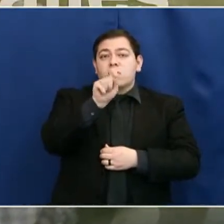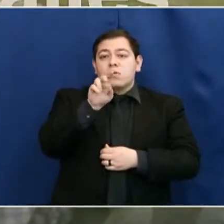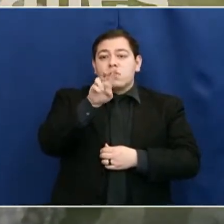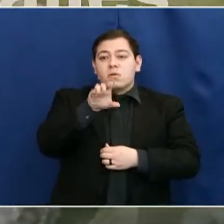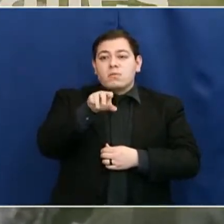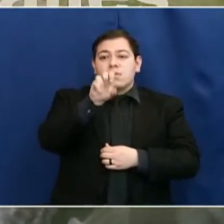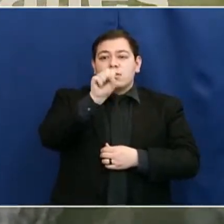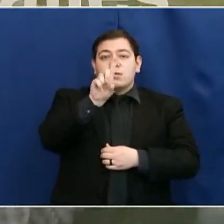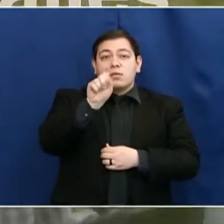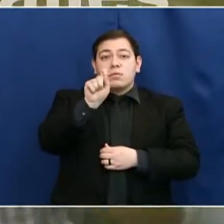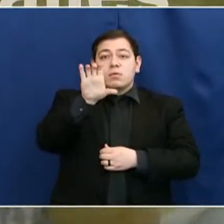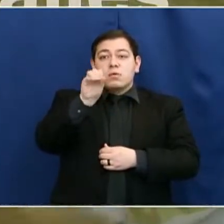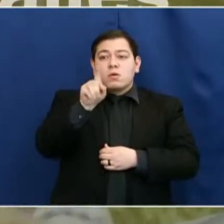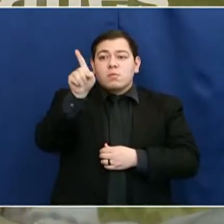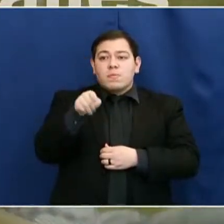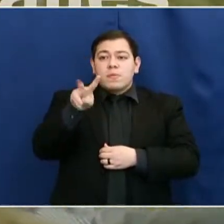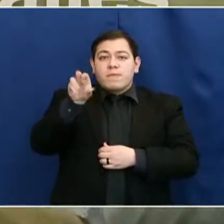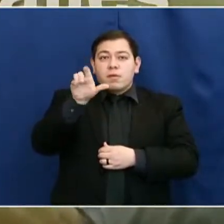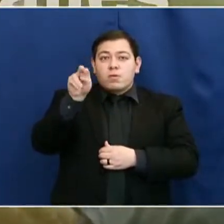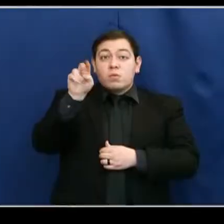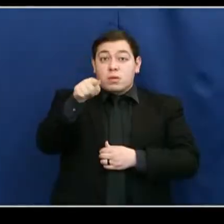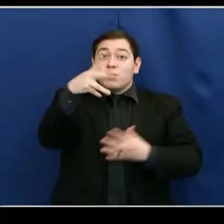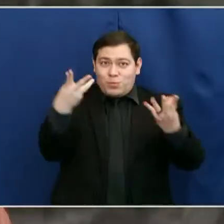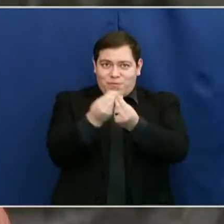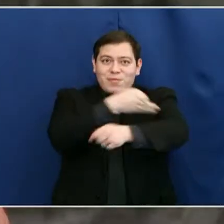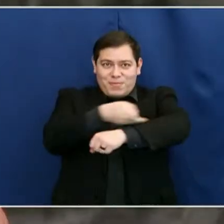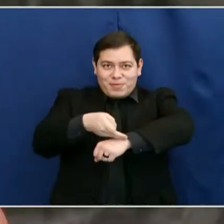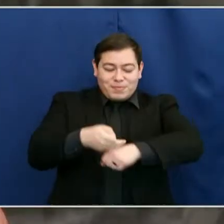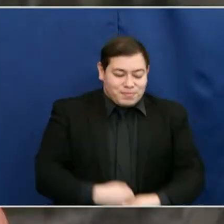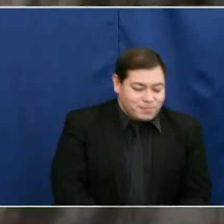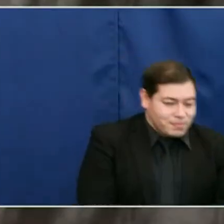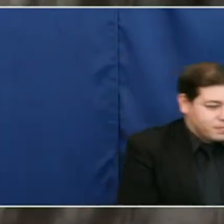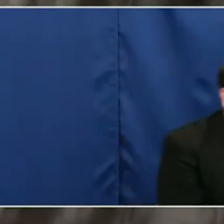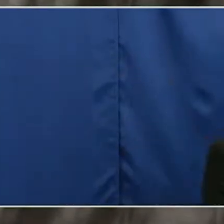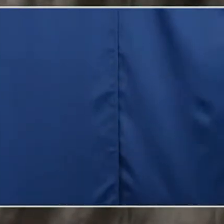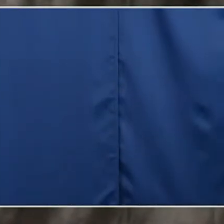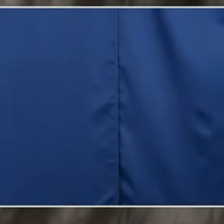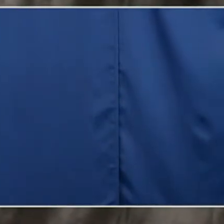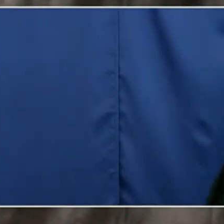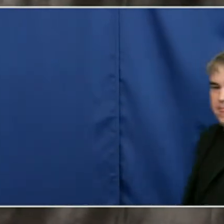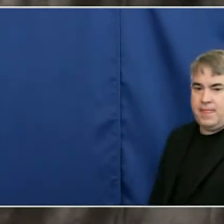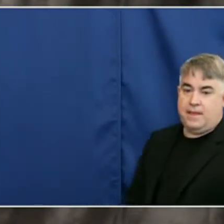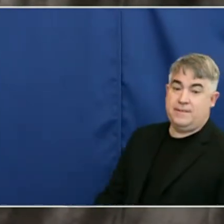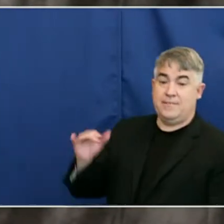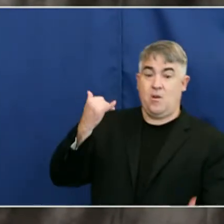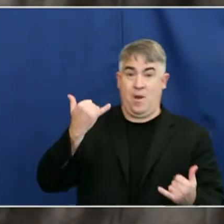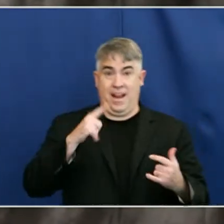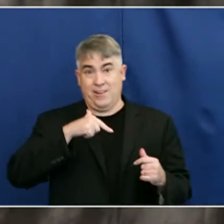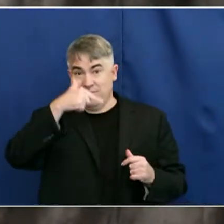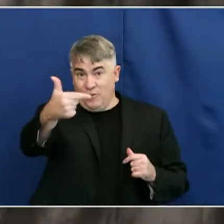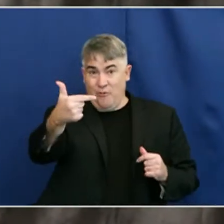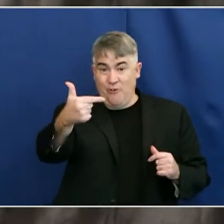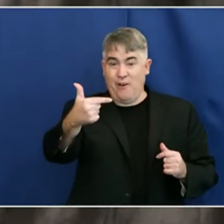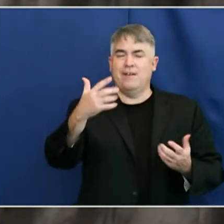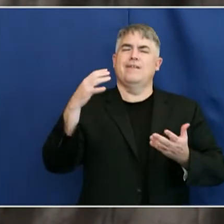coronavirus-sd.com/vacuna. Regresemos a pasar tiempo con nuestros seres queridos. When it's your turn, get a free vaccine to protect you and your family